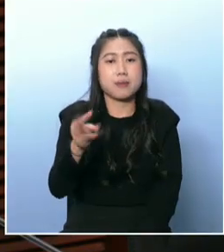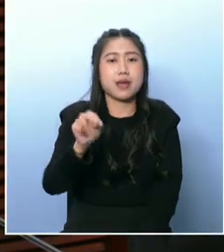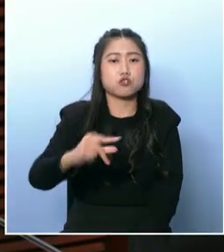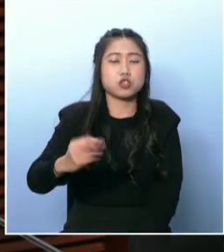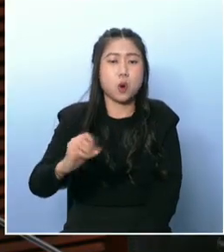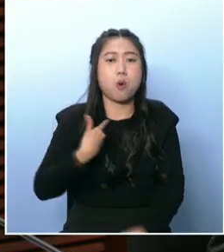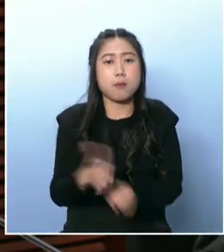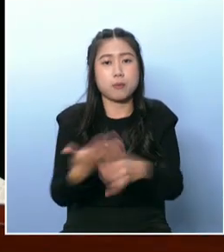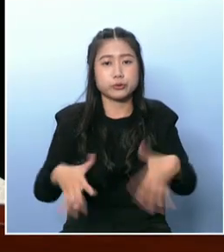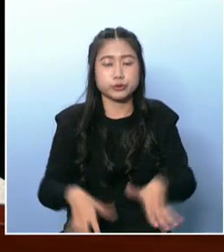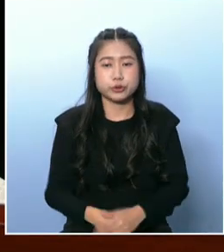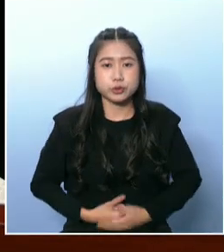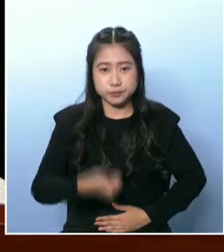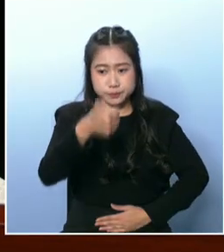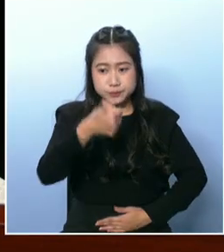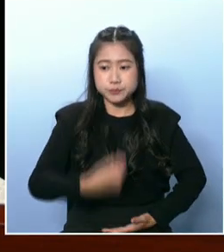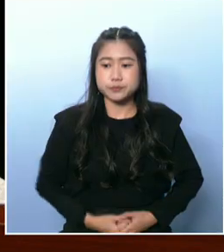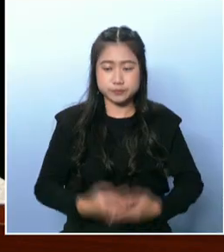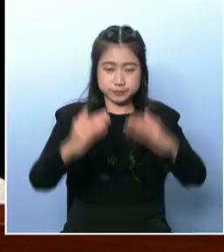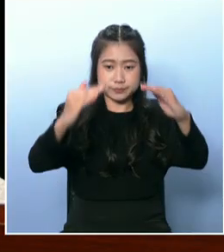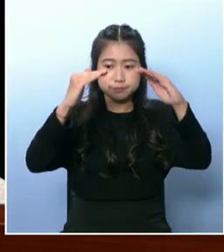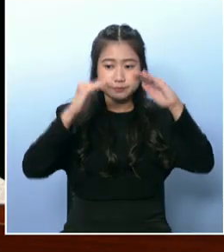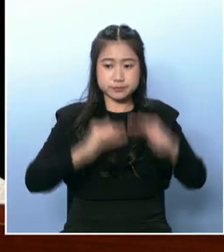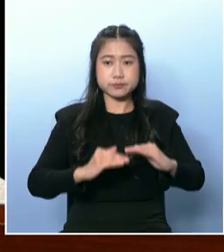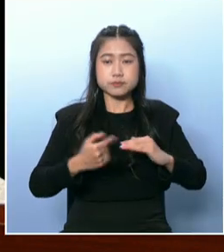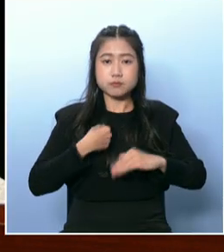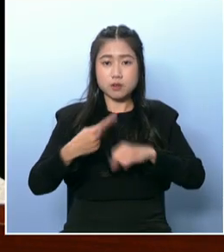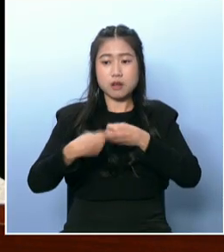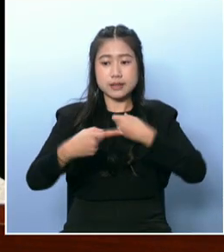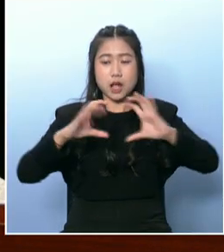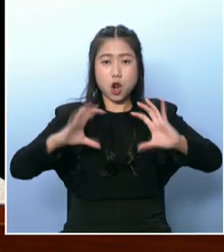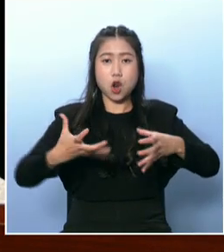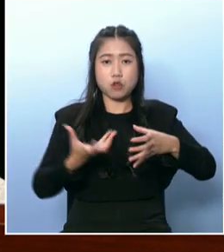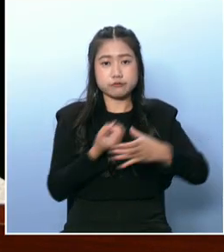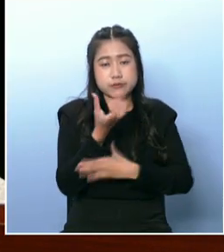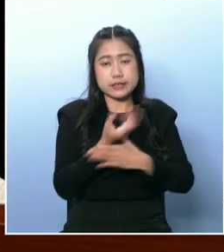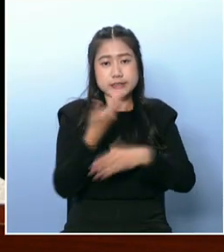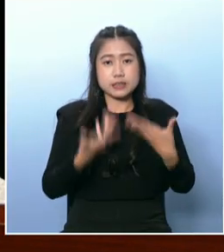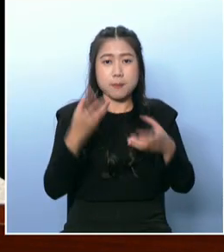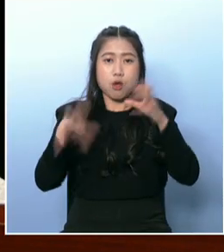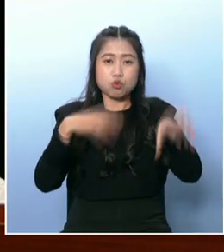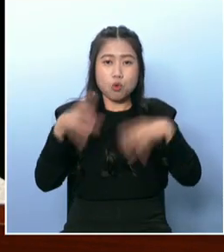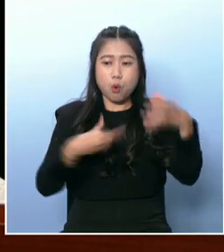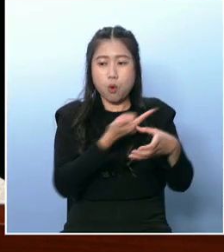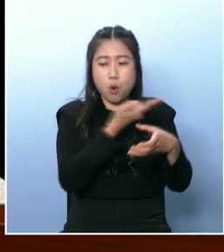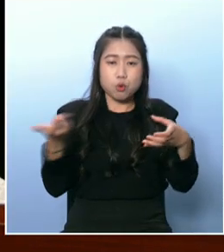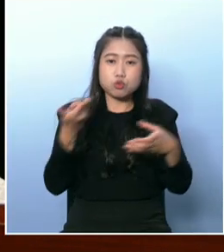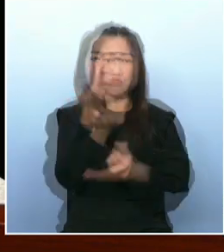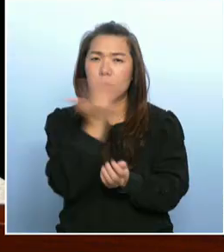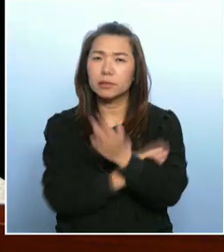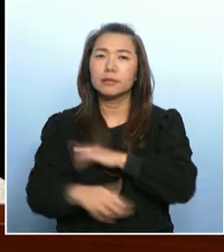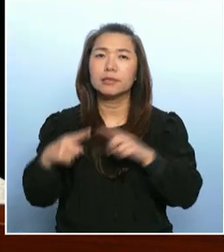in need. So this is what I want to add. Now it's my turn.